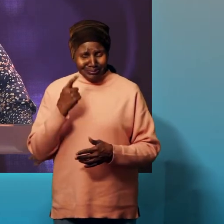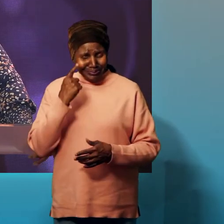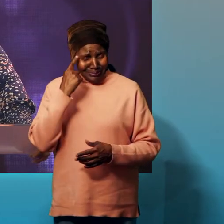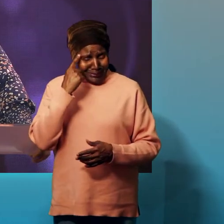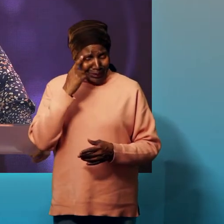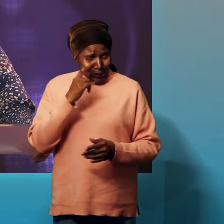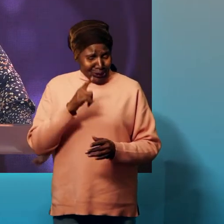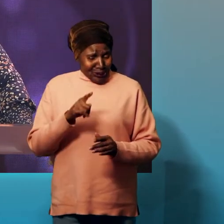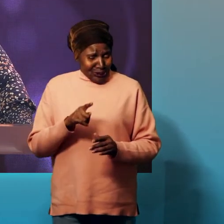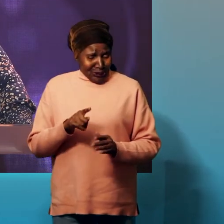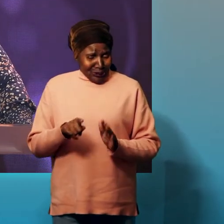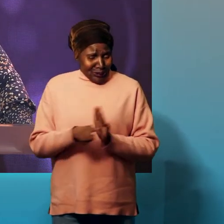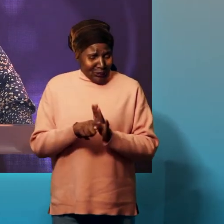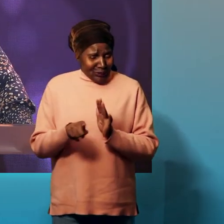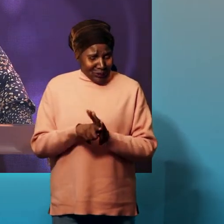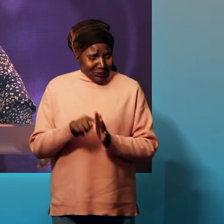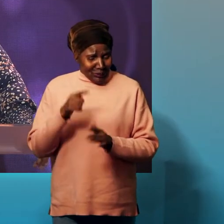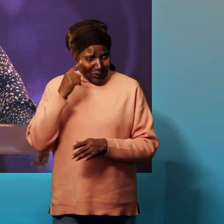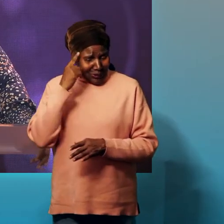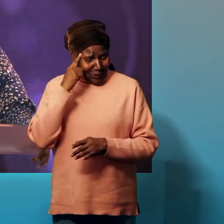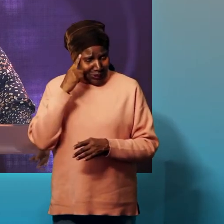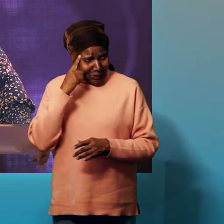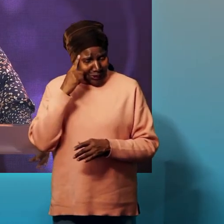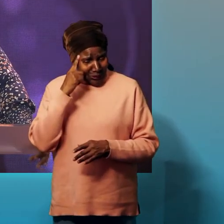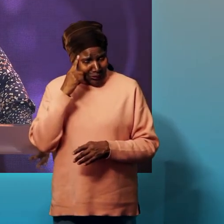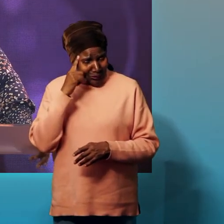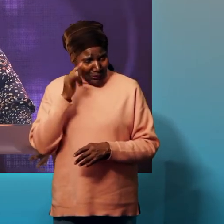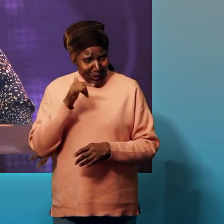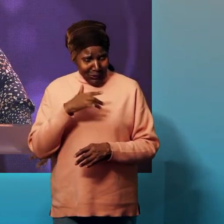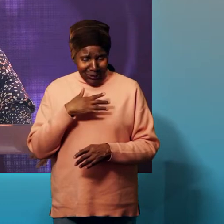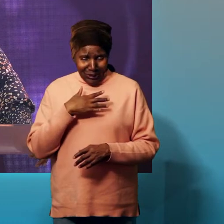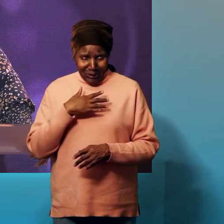thoughts of suicide, or you want to stand in the gap for somebody,